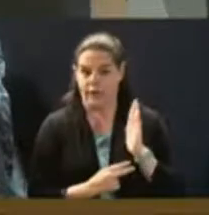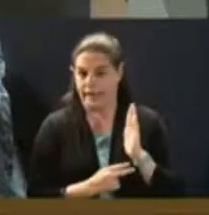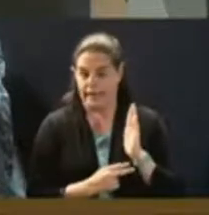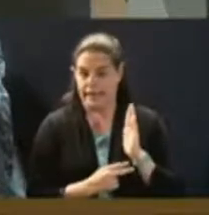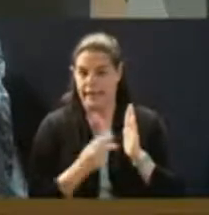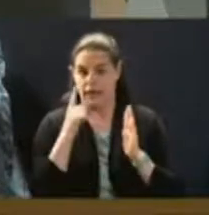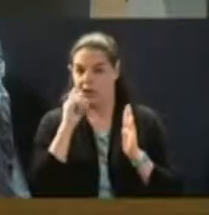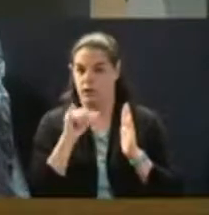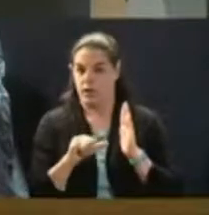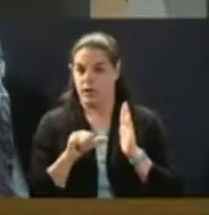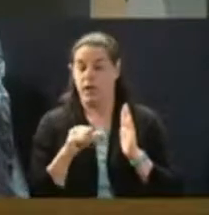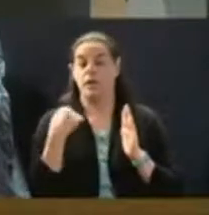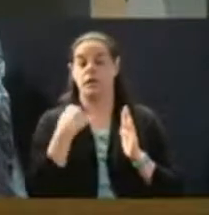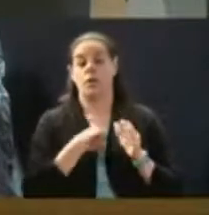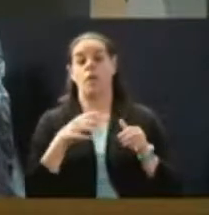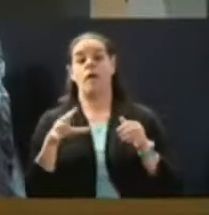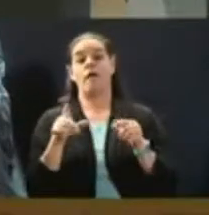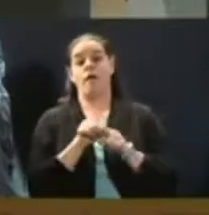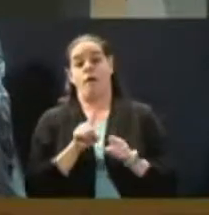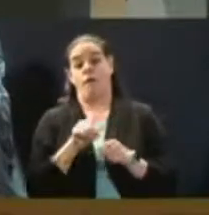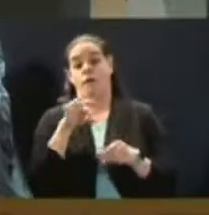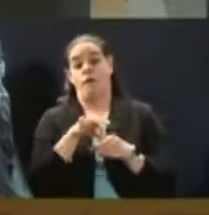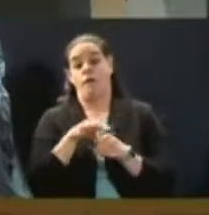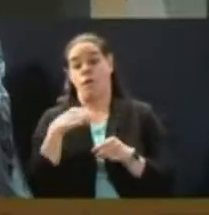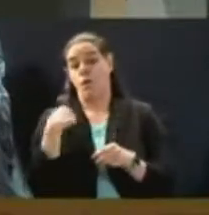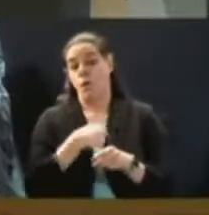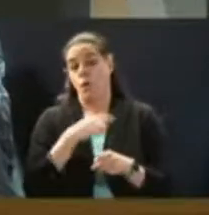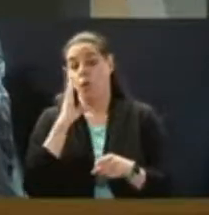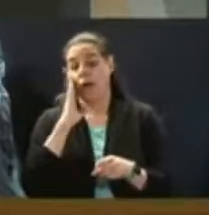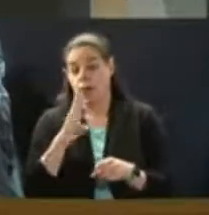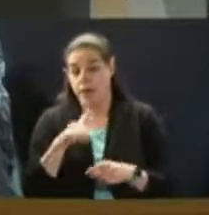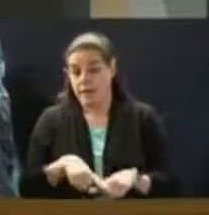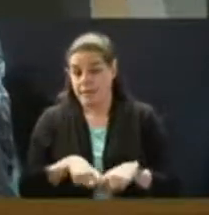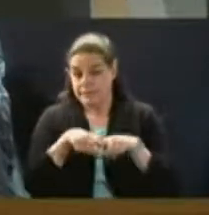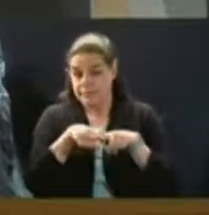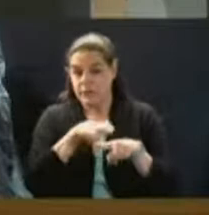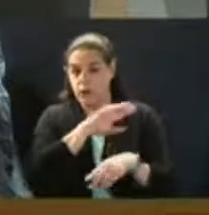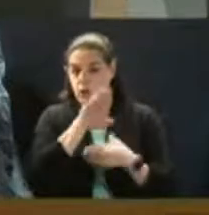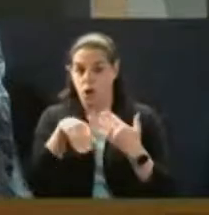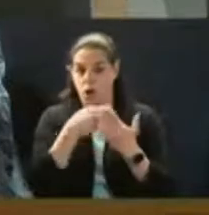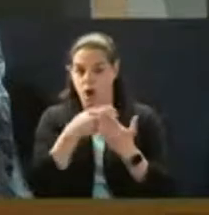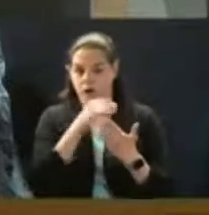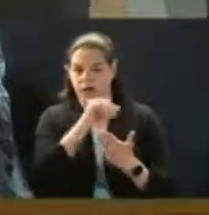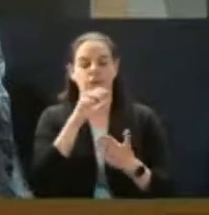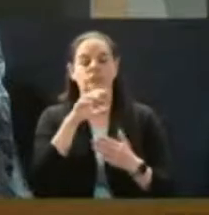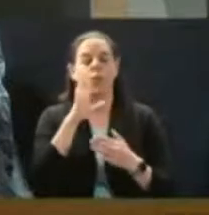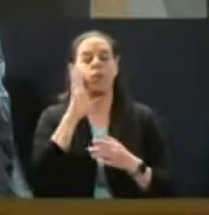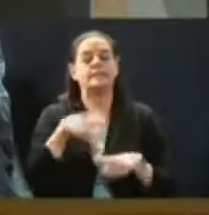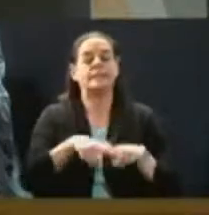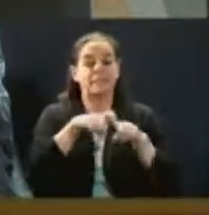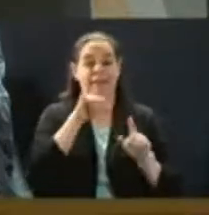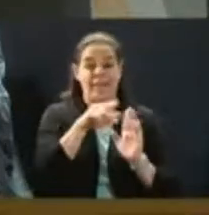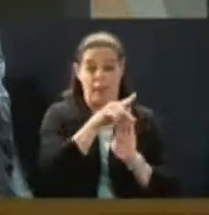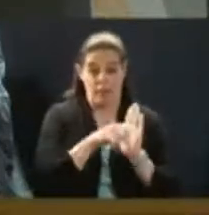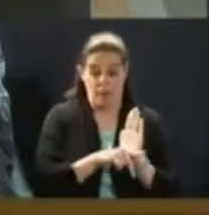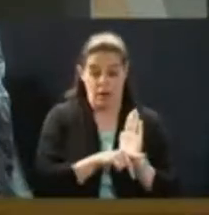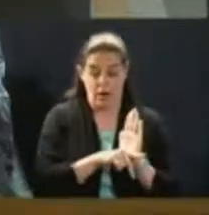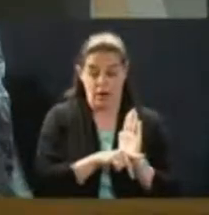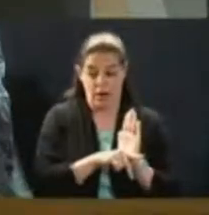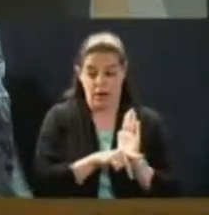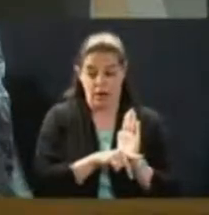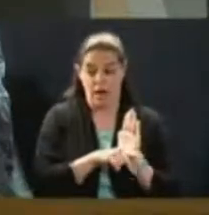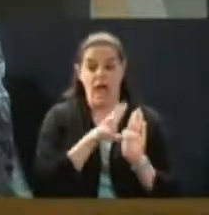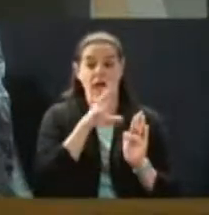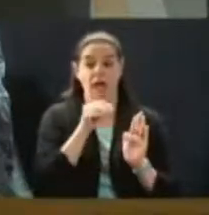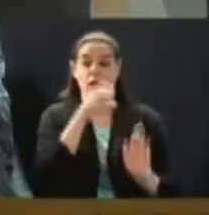So we additionally voted that we were going to suspend policy and say that we weren't going to